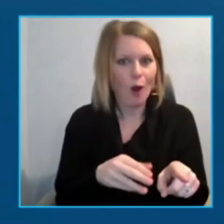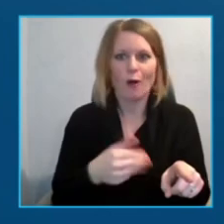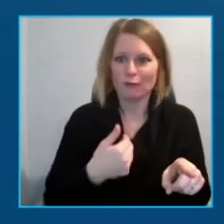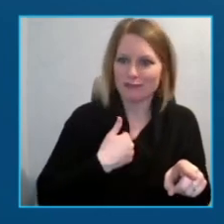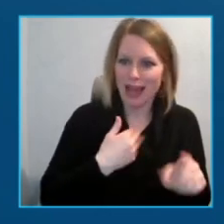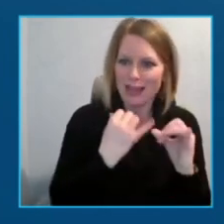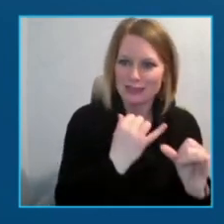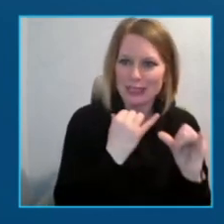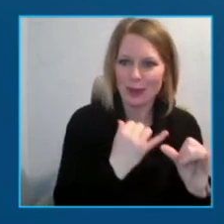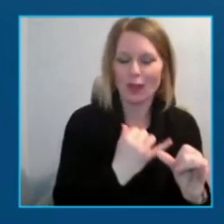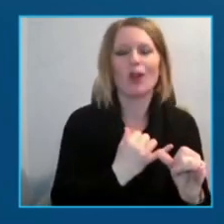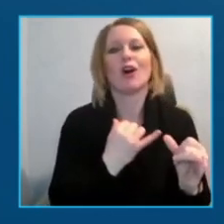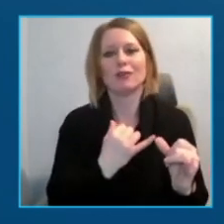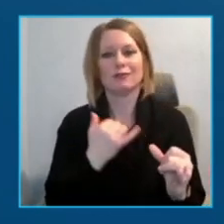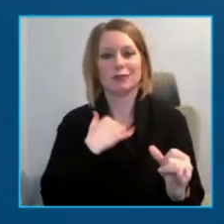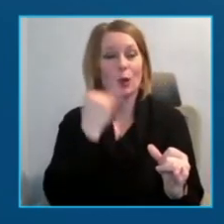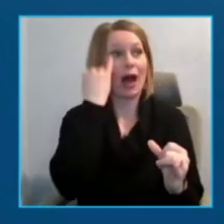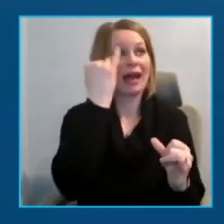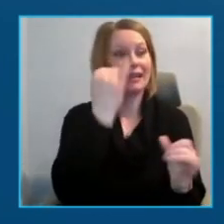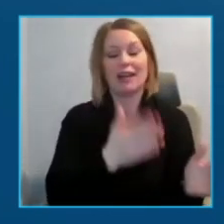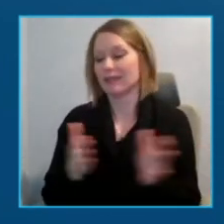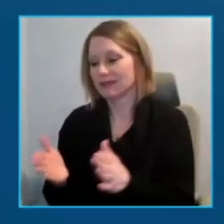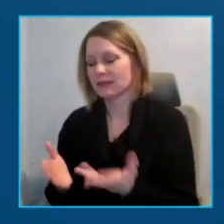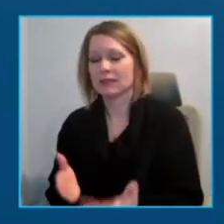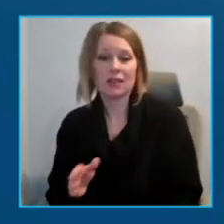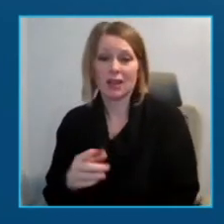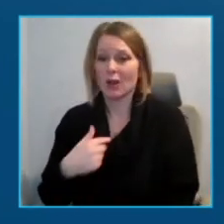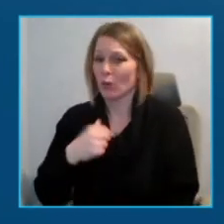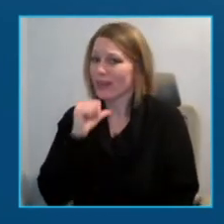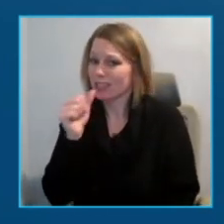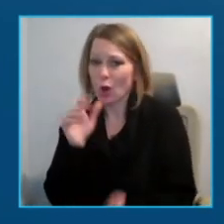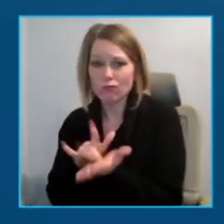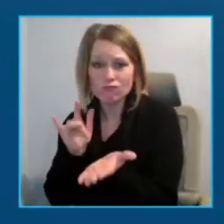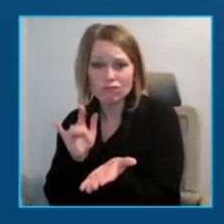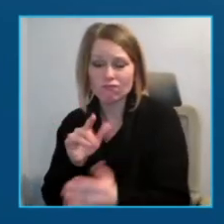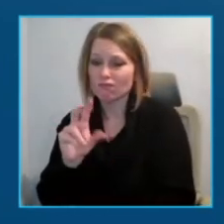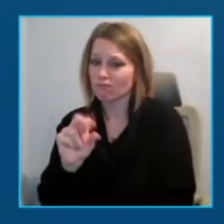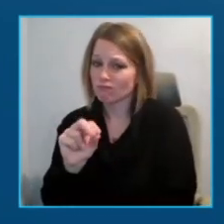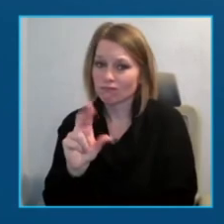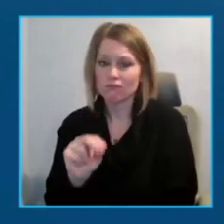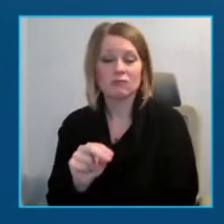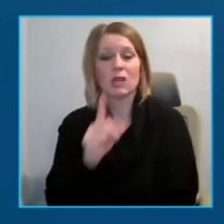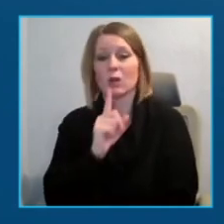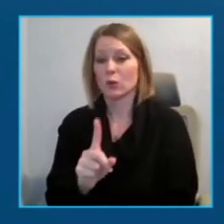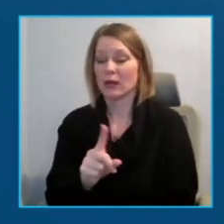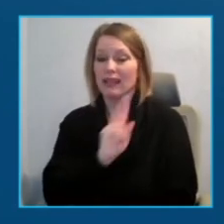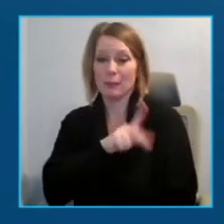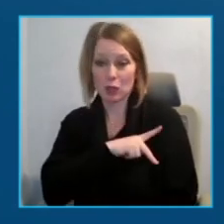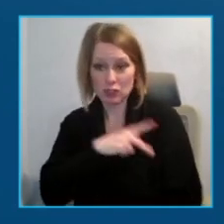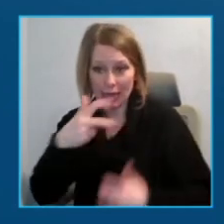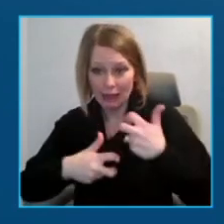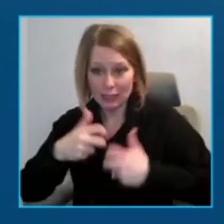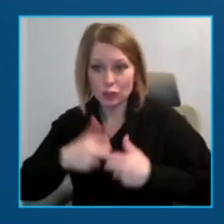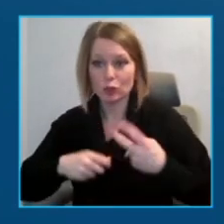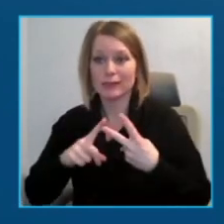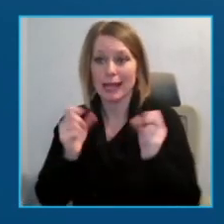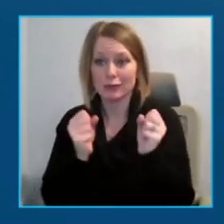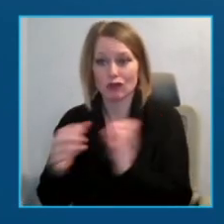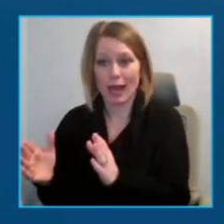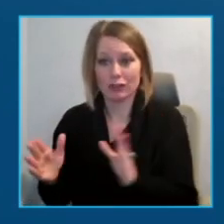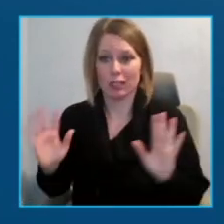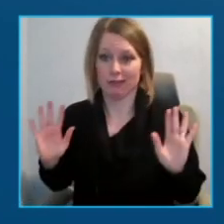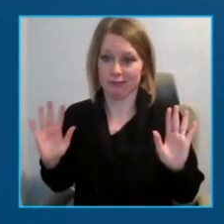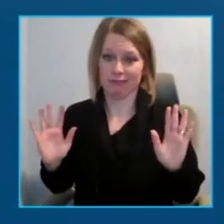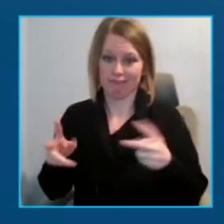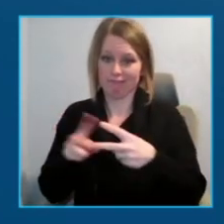went to. We don't abuse it. It is simply used basically for strategy and personnel issues more than anything else. So I